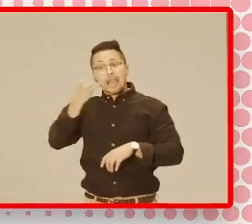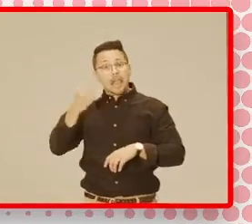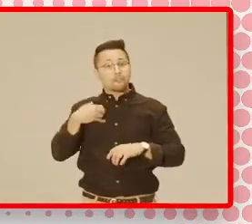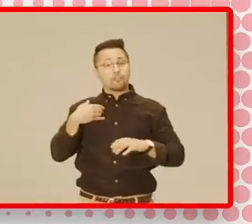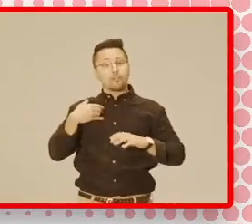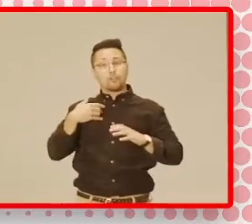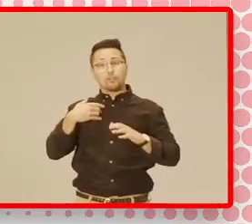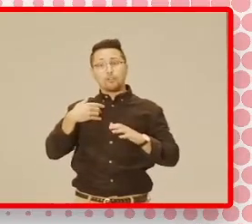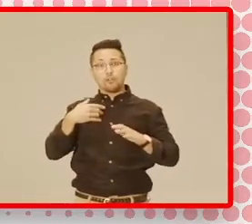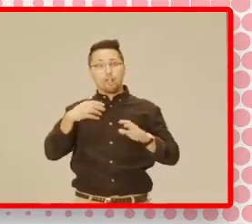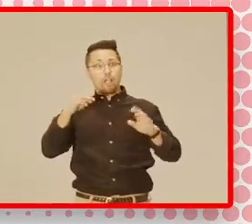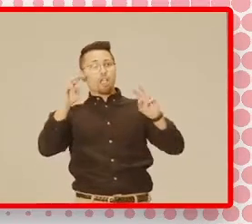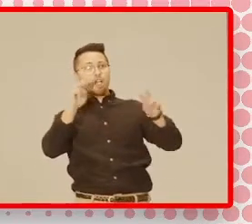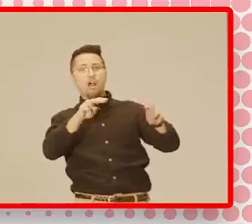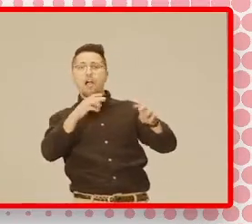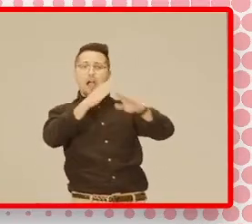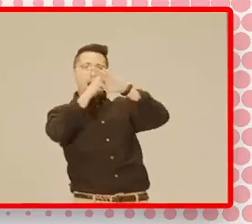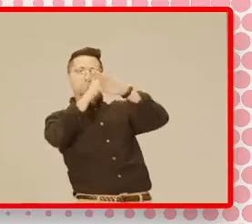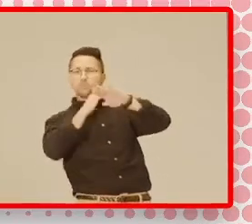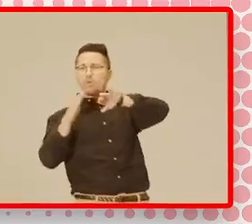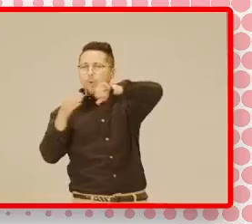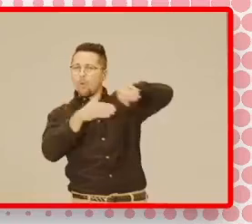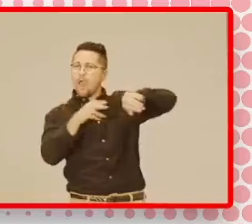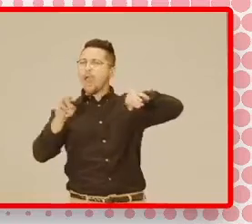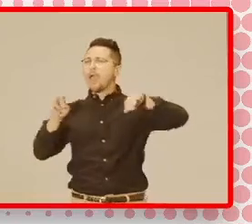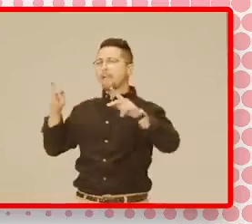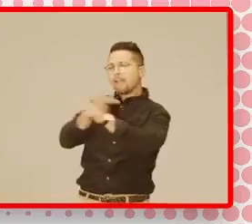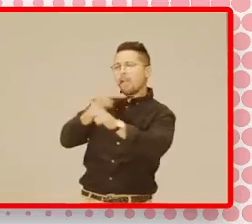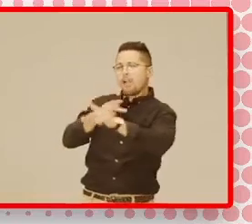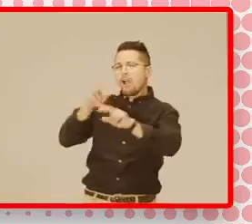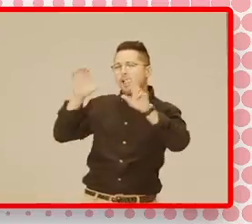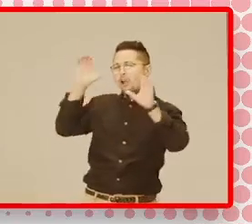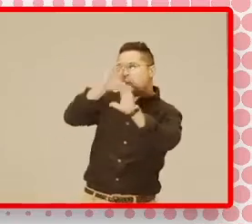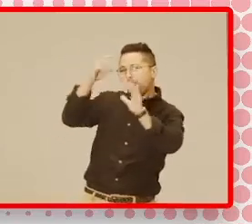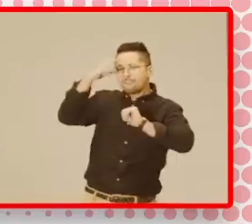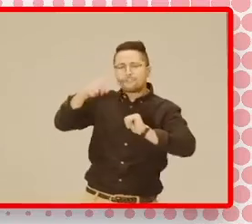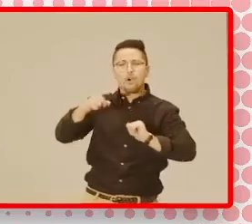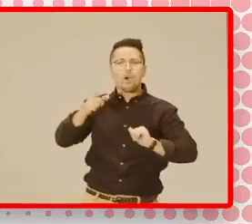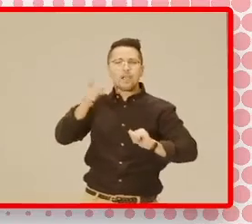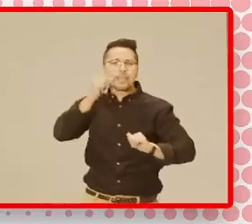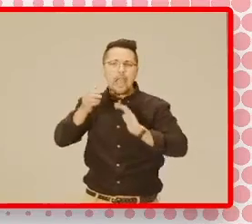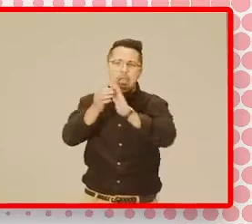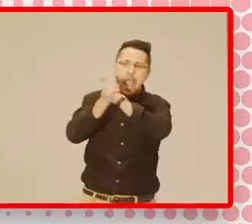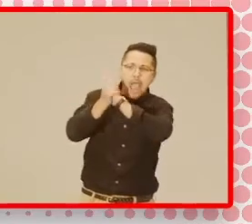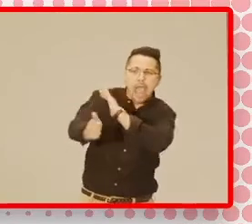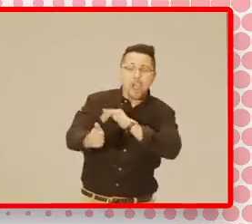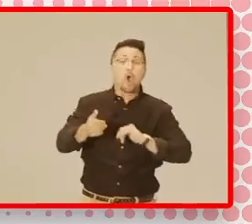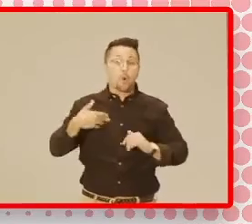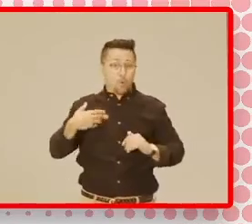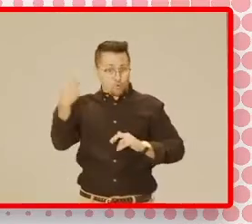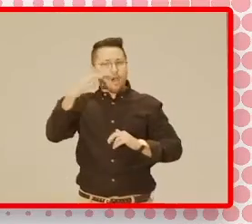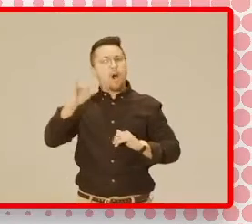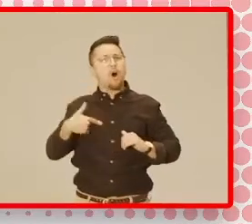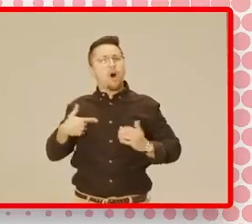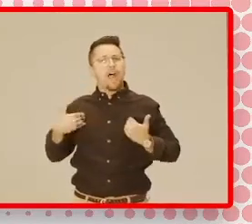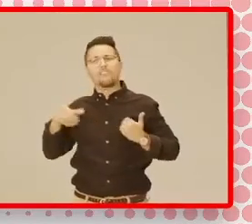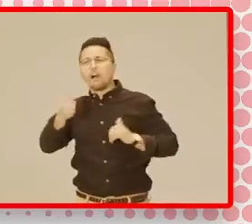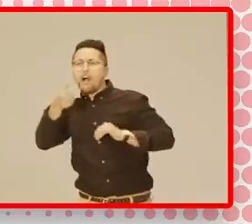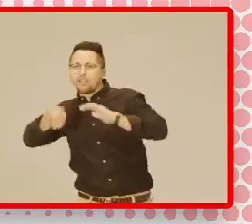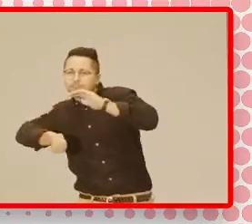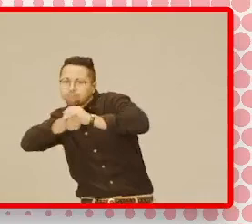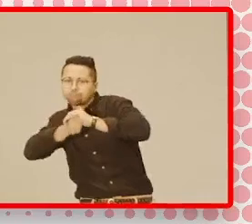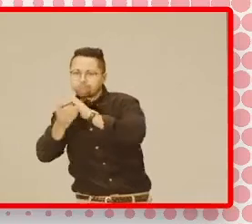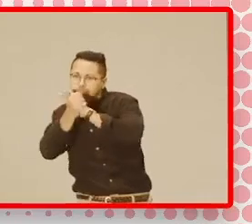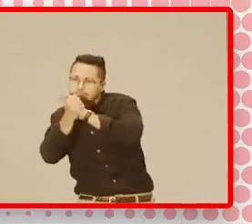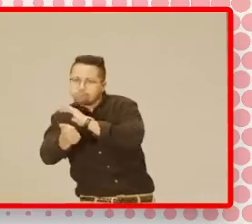obstacles and we start looking for their gifts and their talents, we find that there are a lot of hidden gifts and talents. Chris didn't accomplish